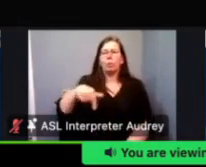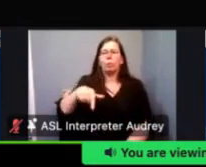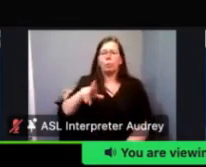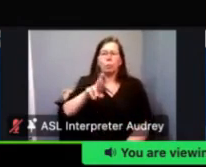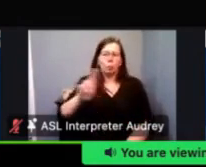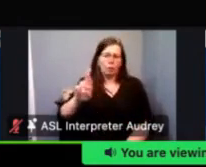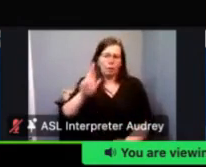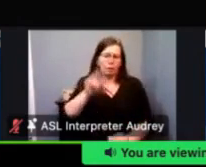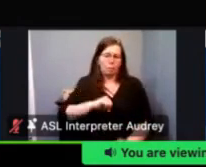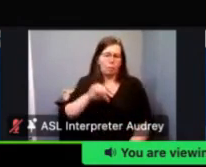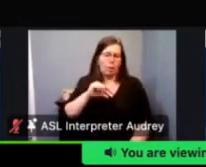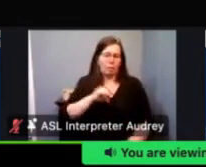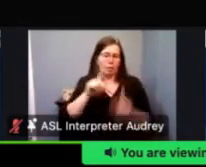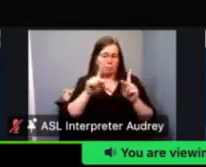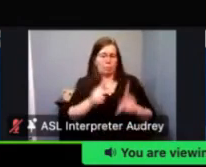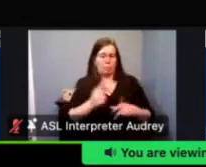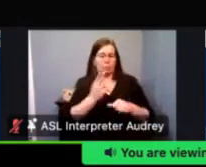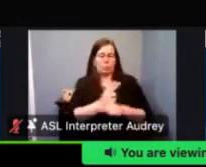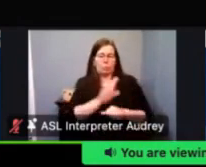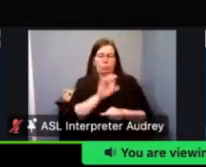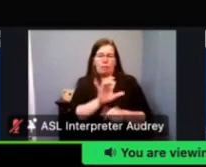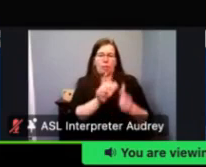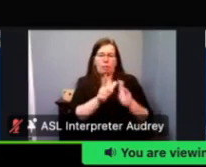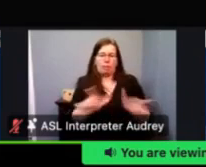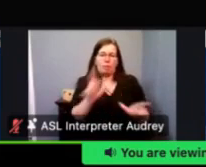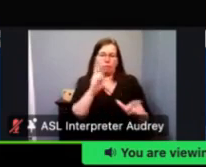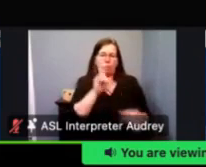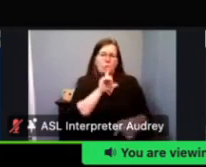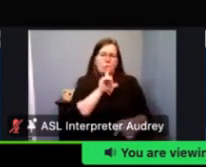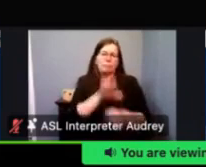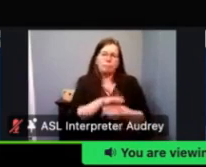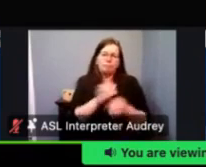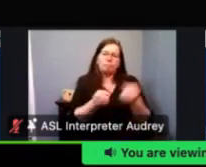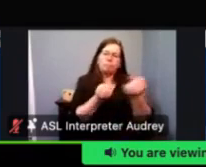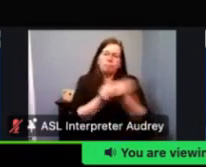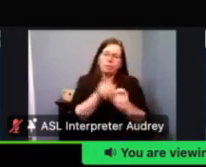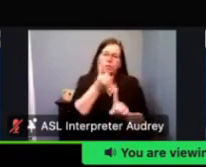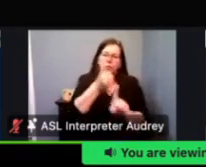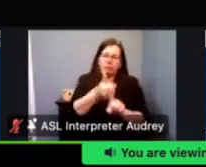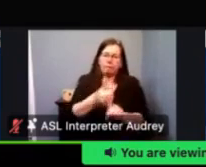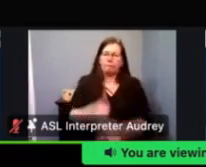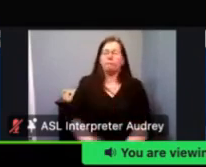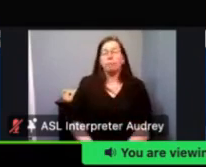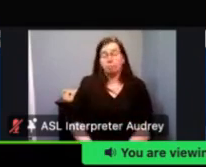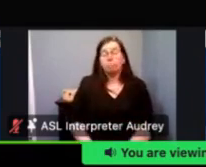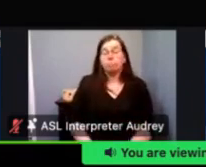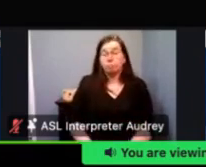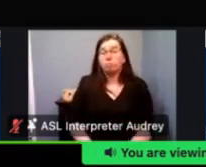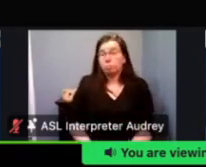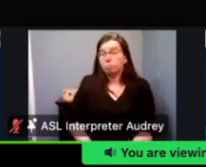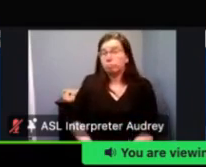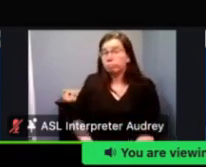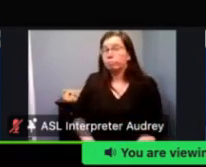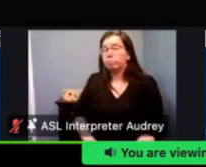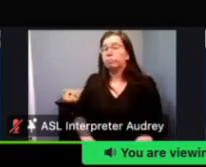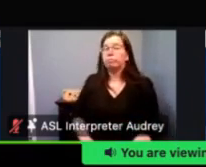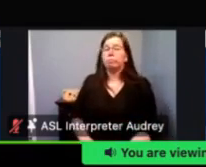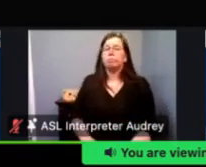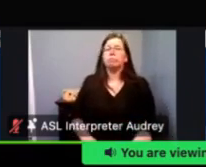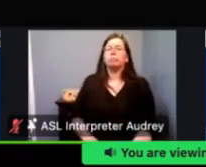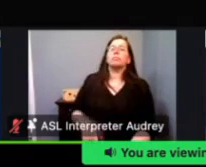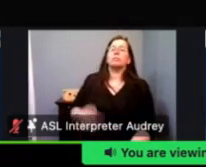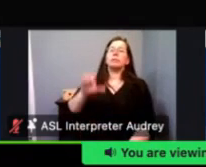person in the video used those words as affirming for themselves. Team, do you have a response for that?